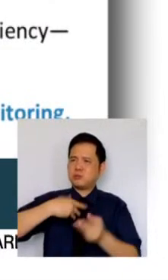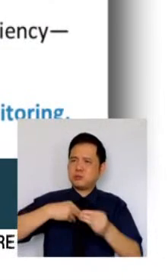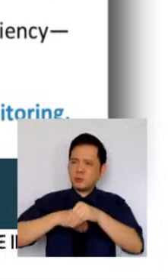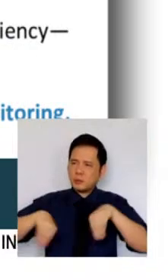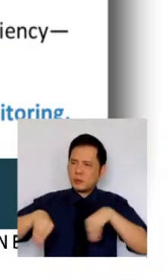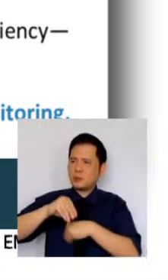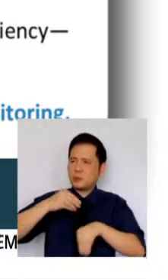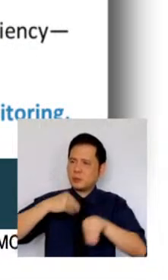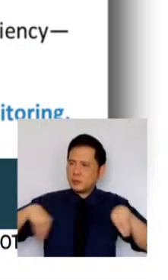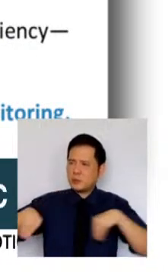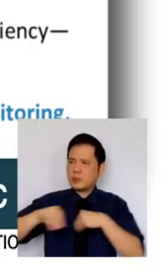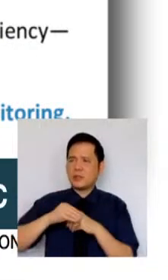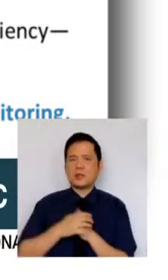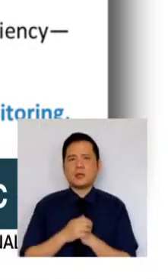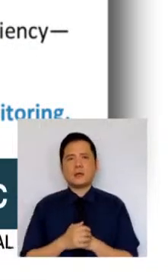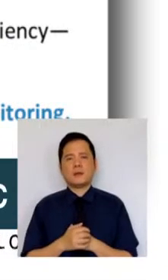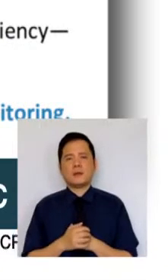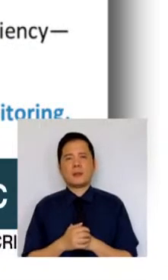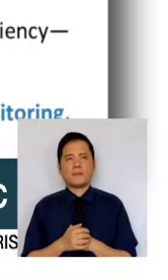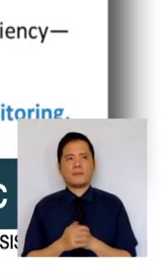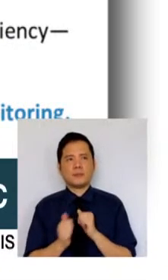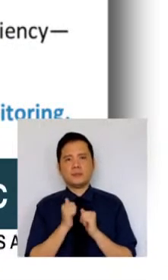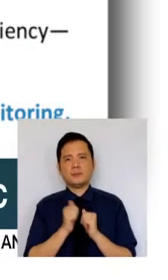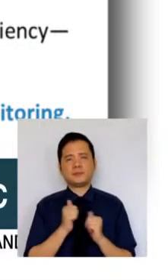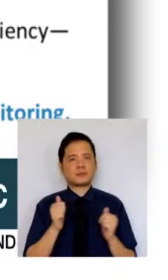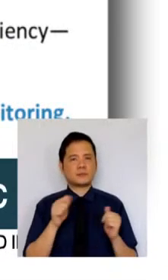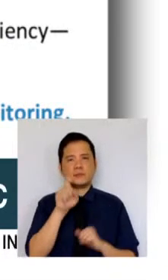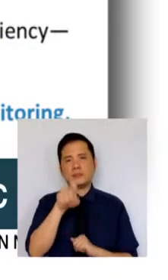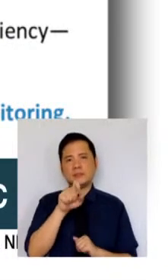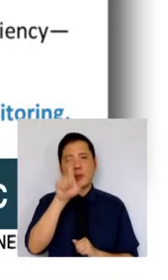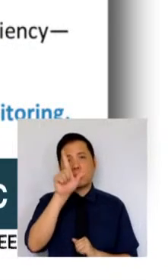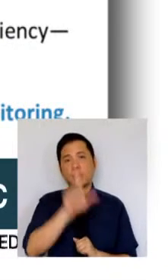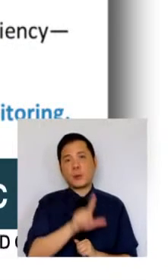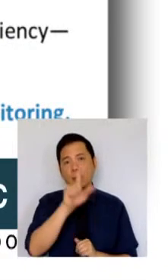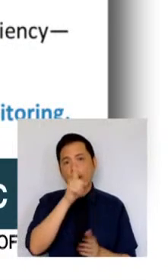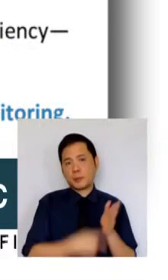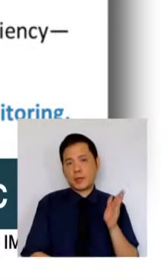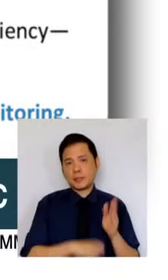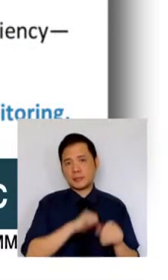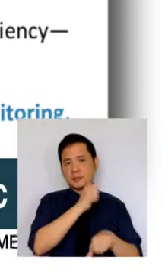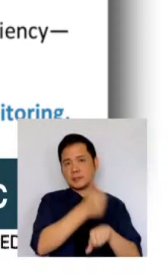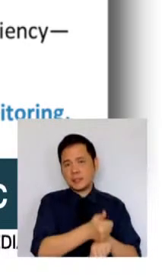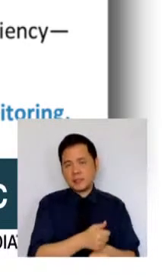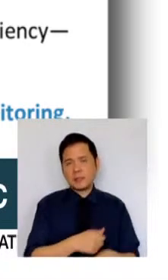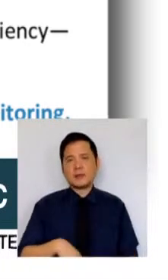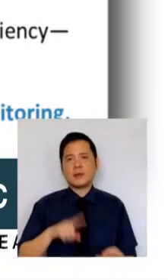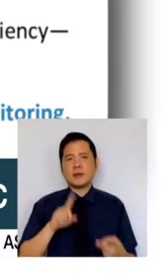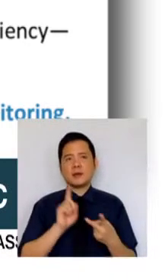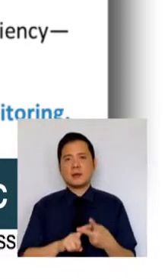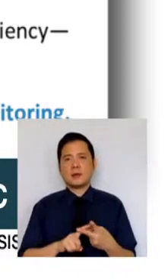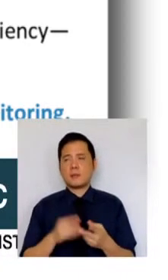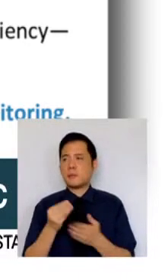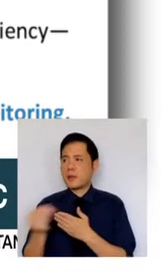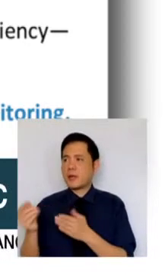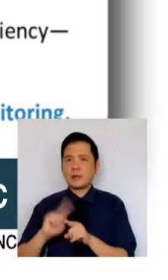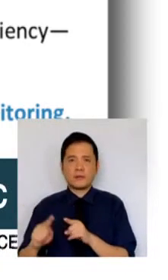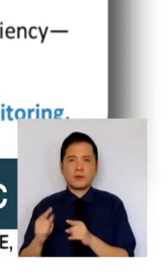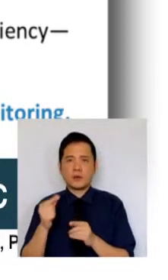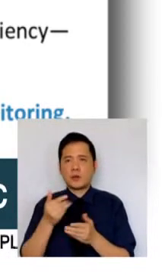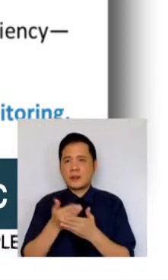It would be in the form of lowering prices, improving the quality of goods and services, as well as